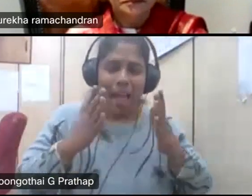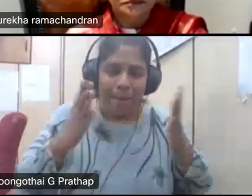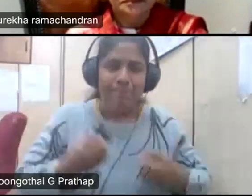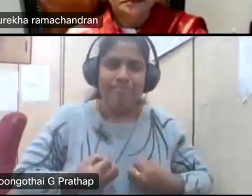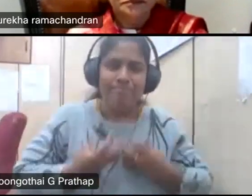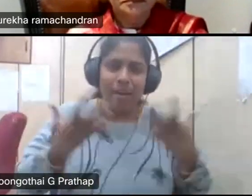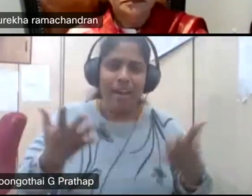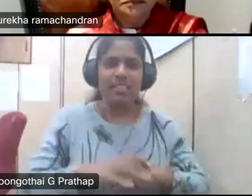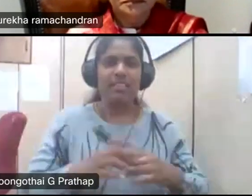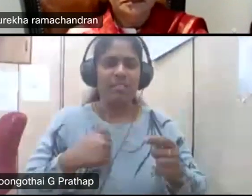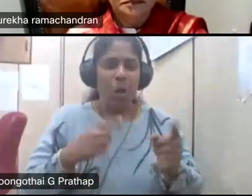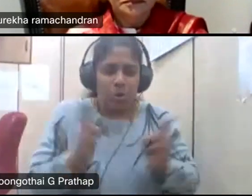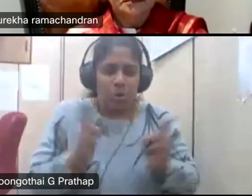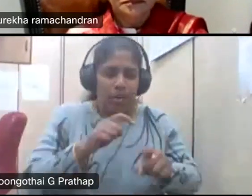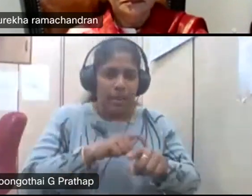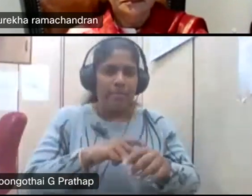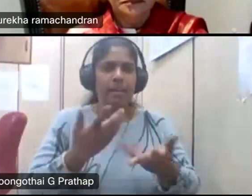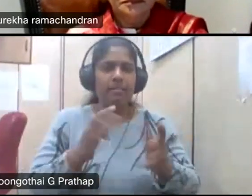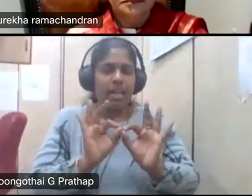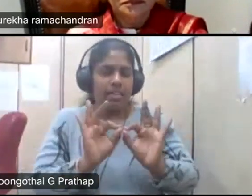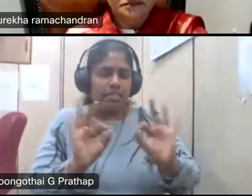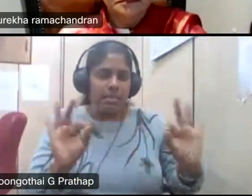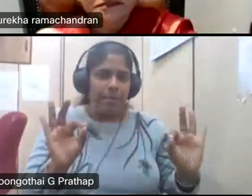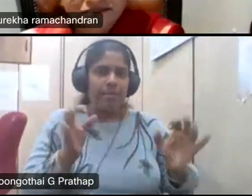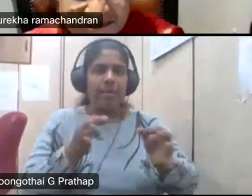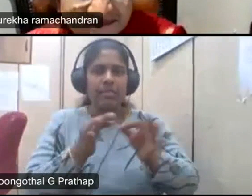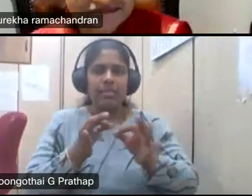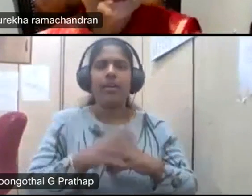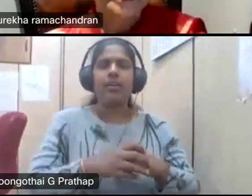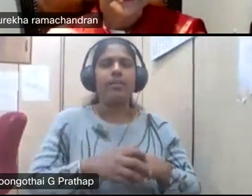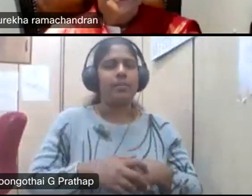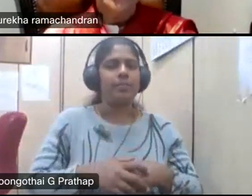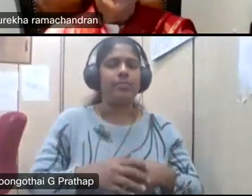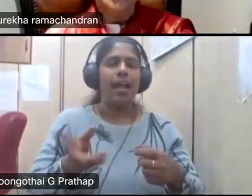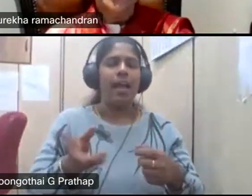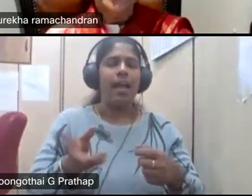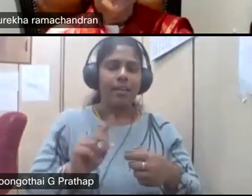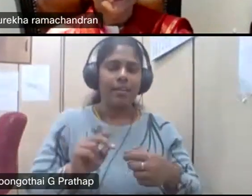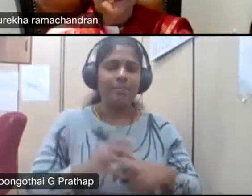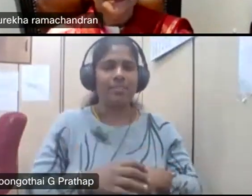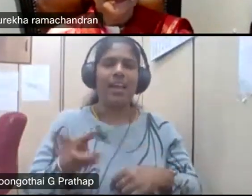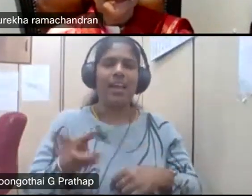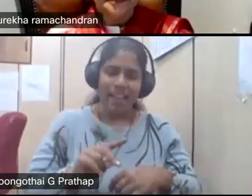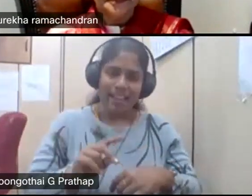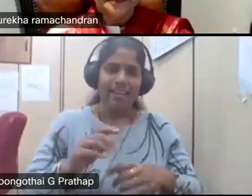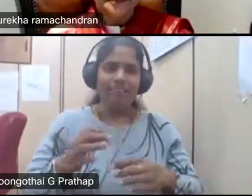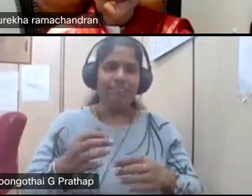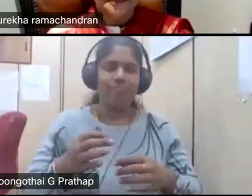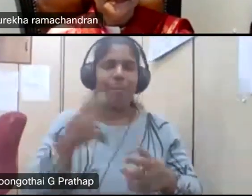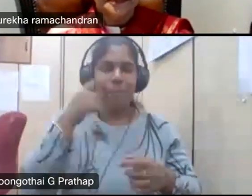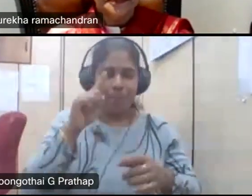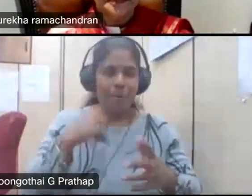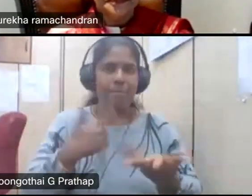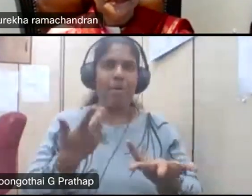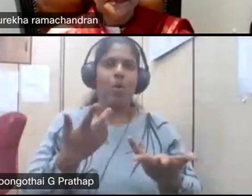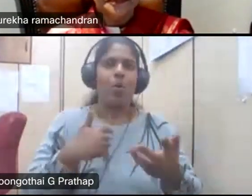the constraints, but yes, we can make it simpler and better to understand. Sure, so we'll definitely invite you for a session for our parents. Thank you so much. Ma'am,